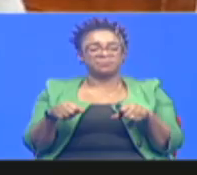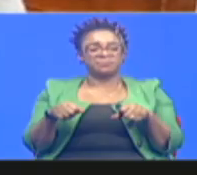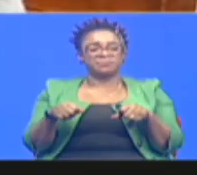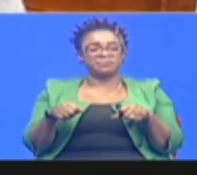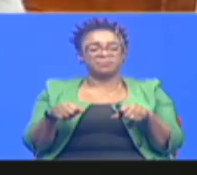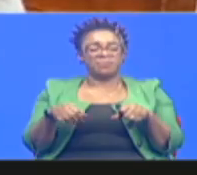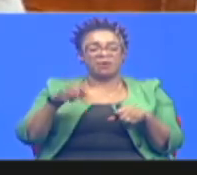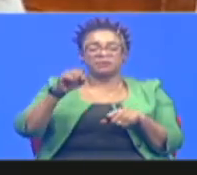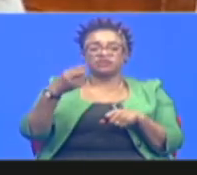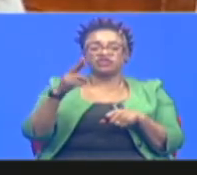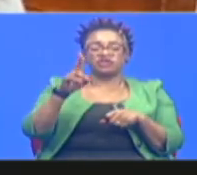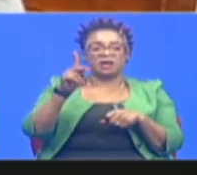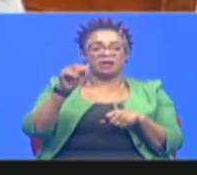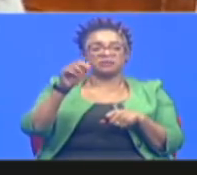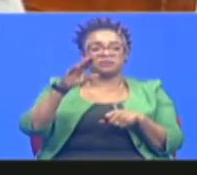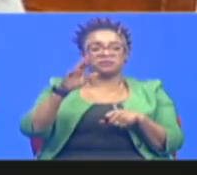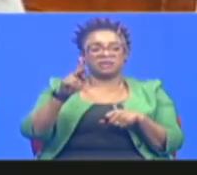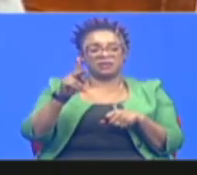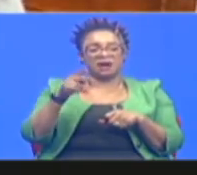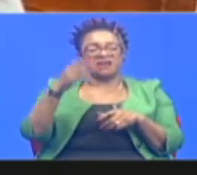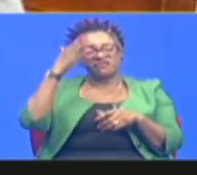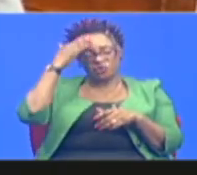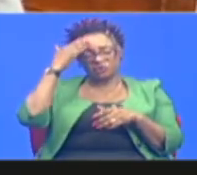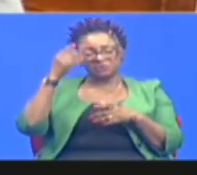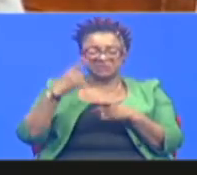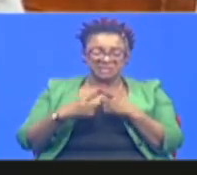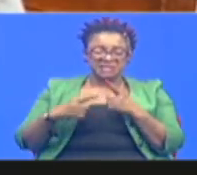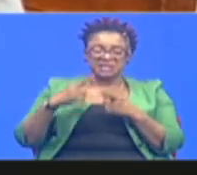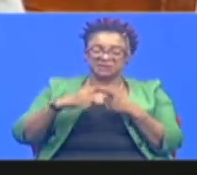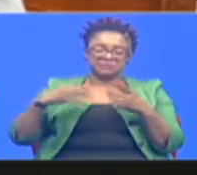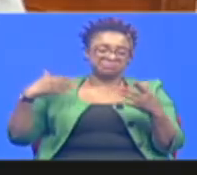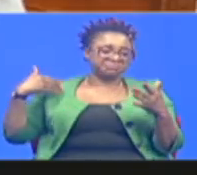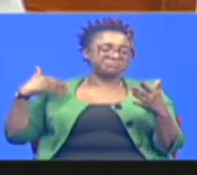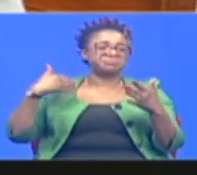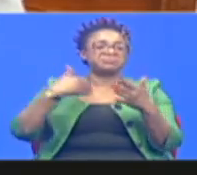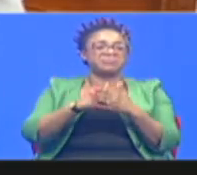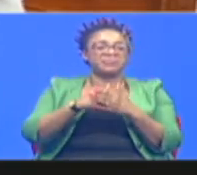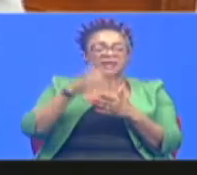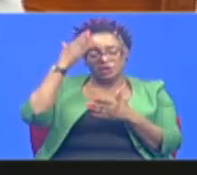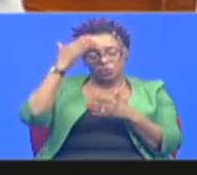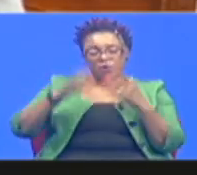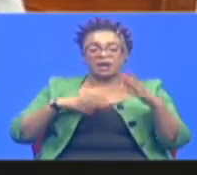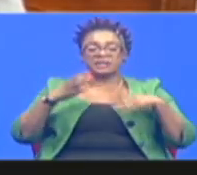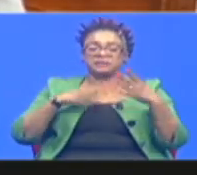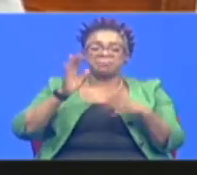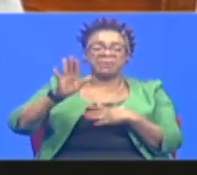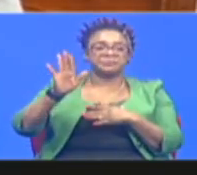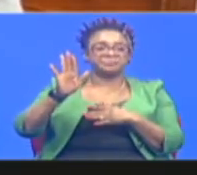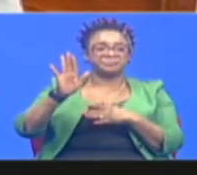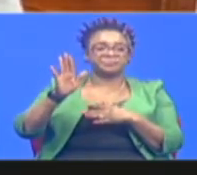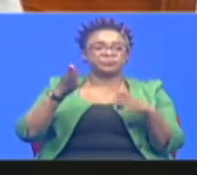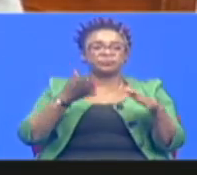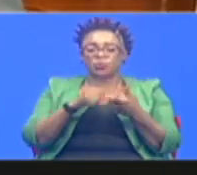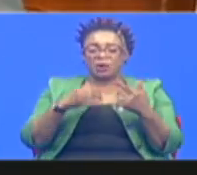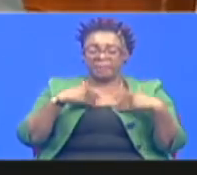Shadrach, somebody that I've known for the last 2 years, I've known his character. What I can